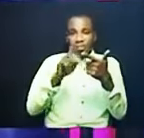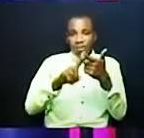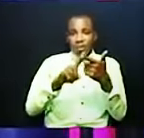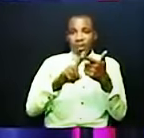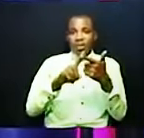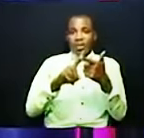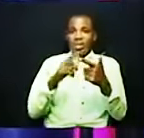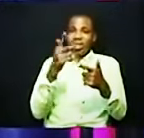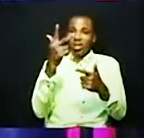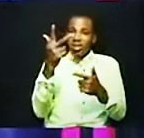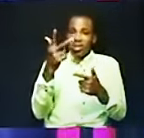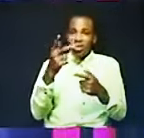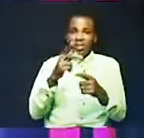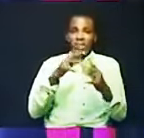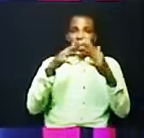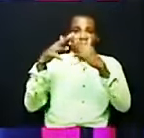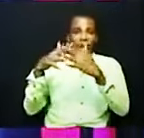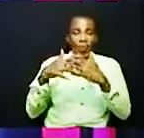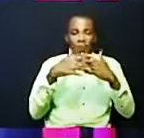3 U.S. senators,